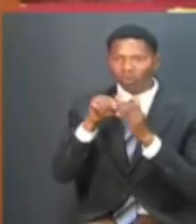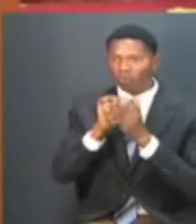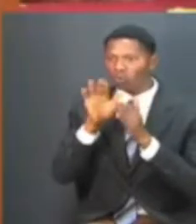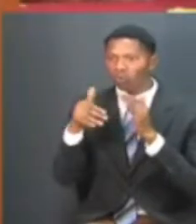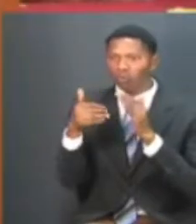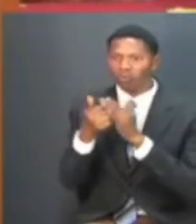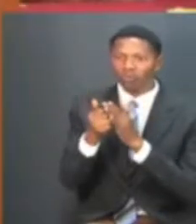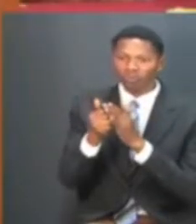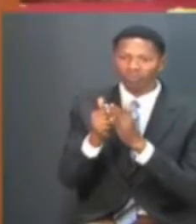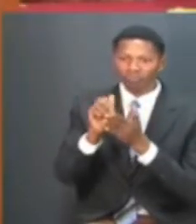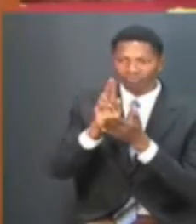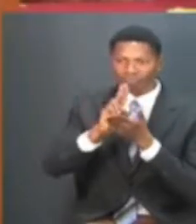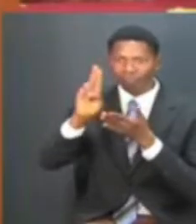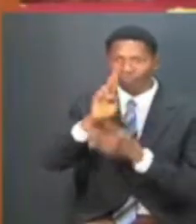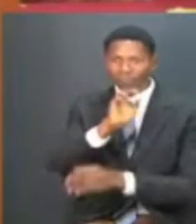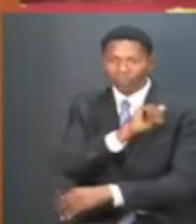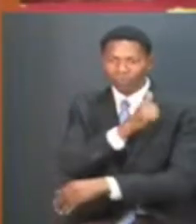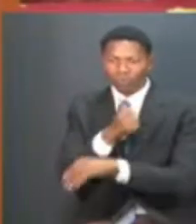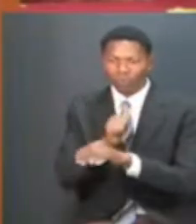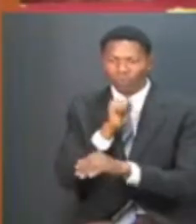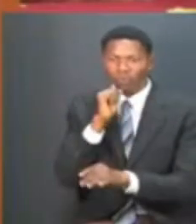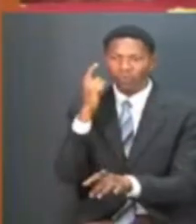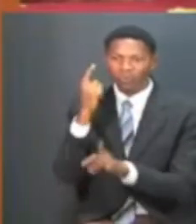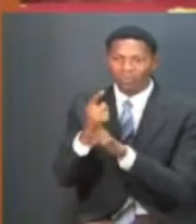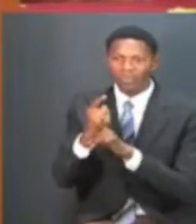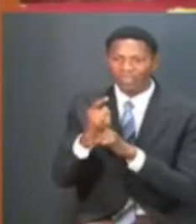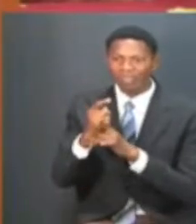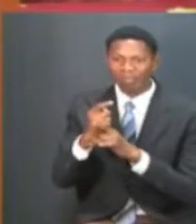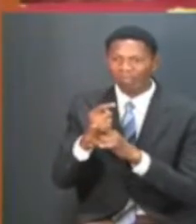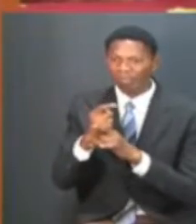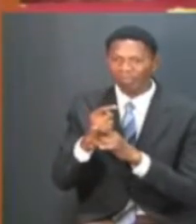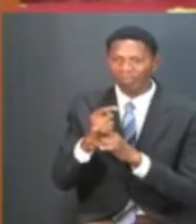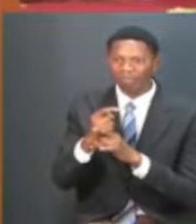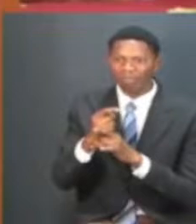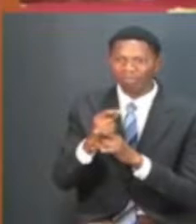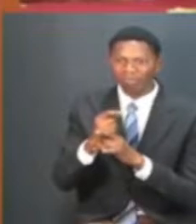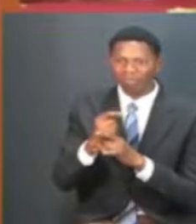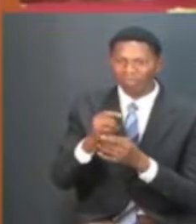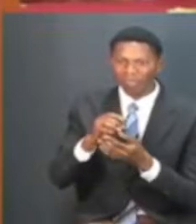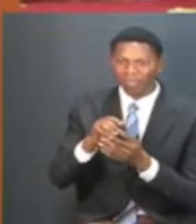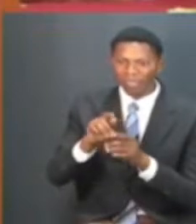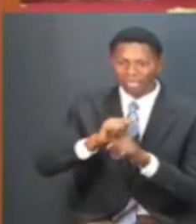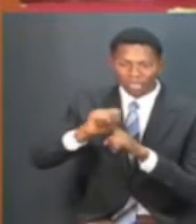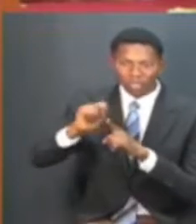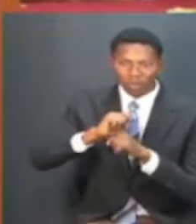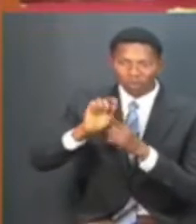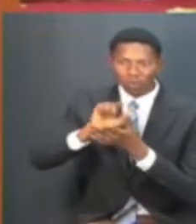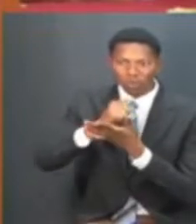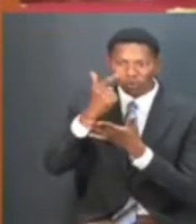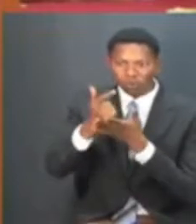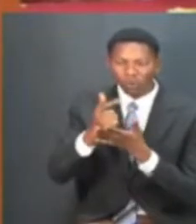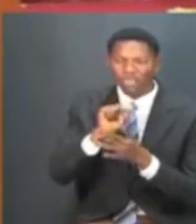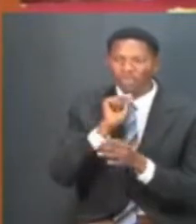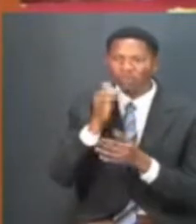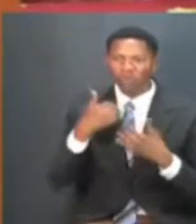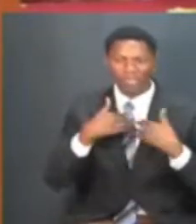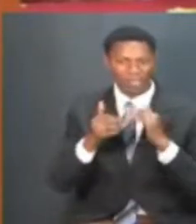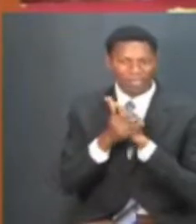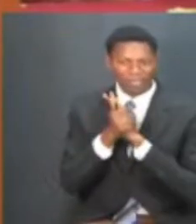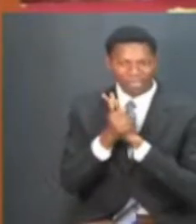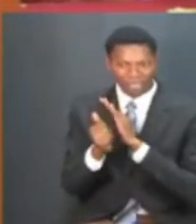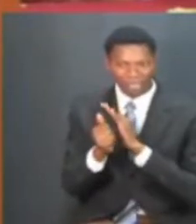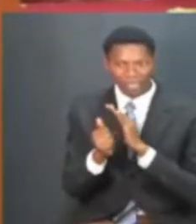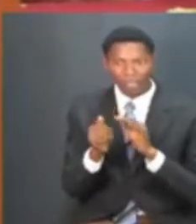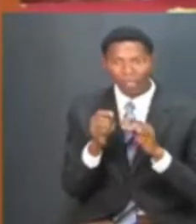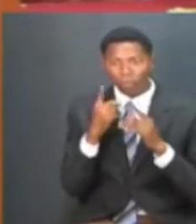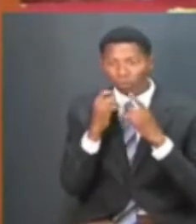authorities that they should not only produce graduates who are not self-employable, because once they